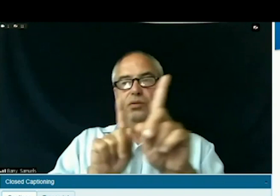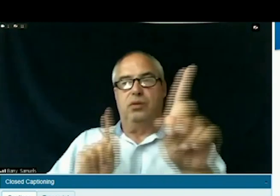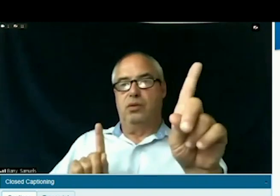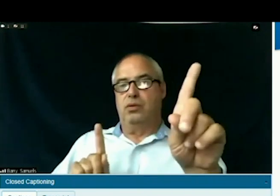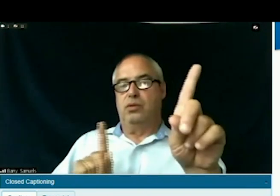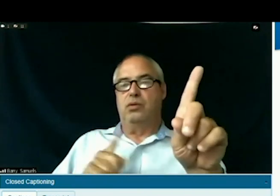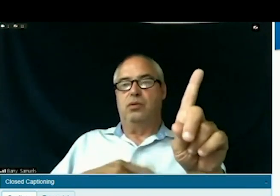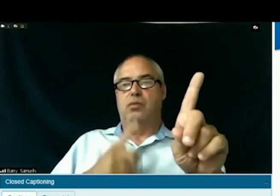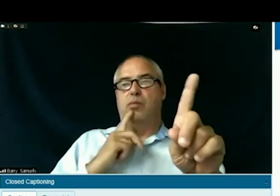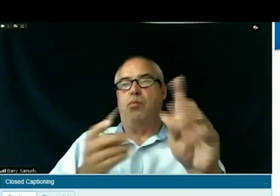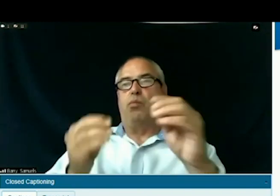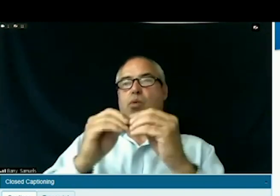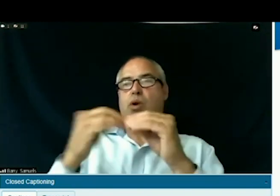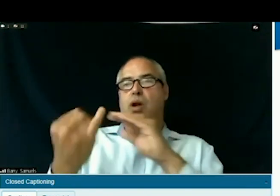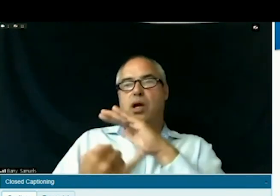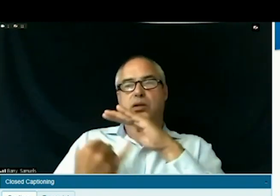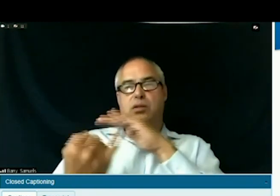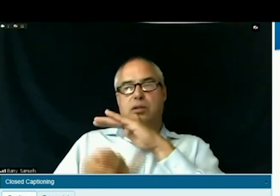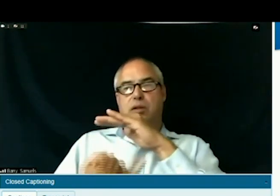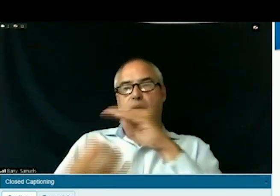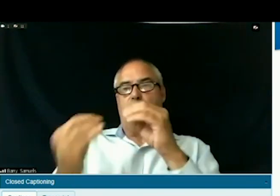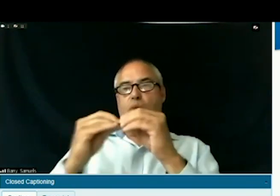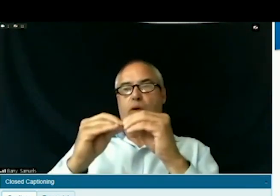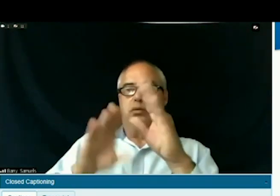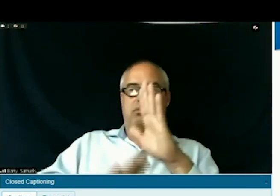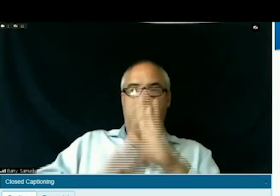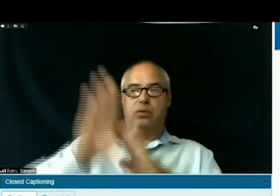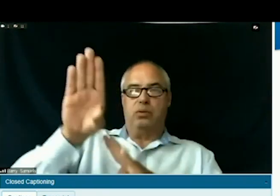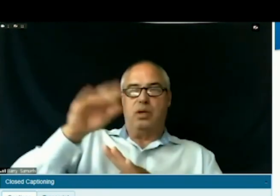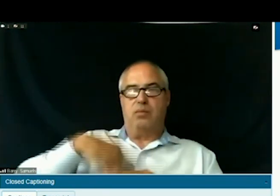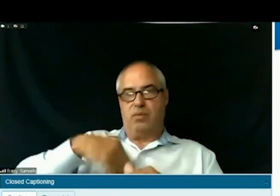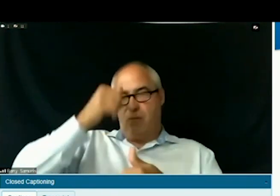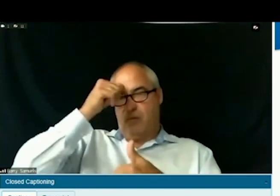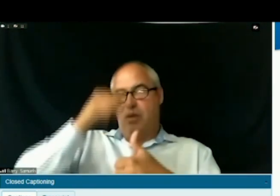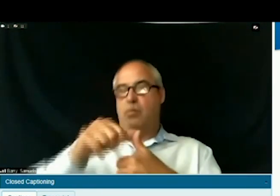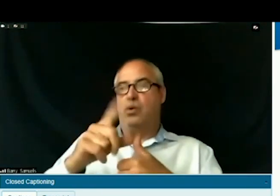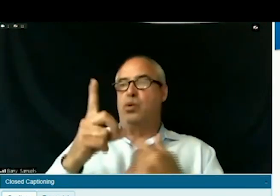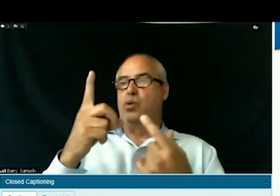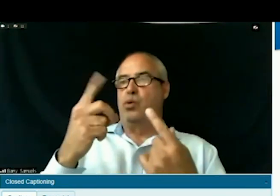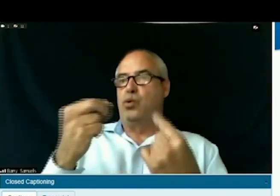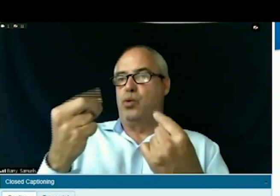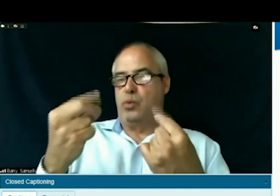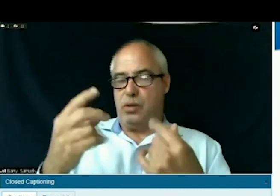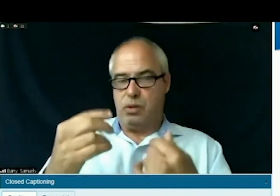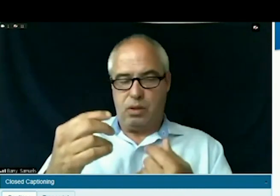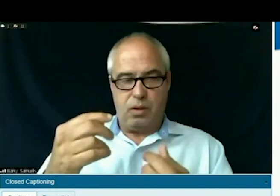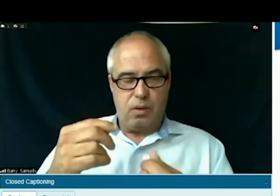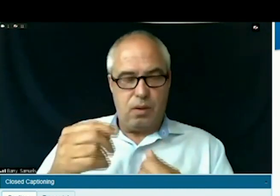became more and more prevalent. And I remember doing a